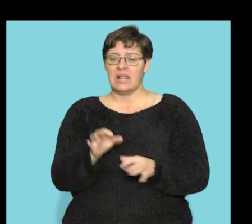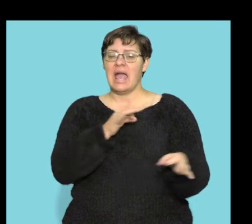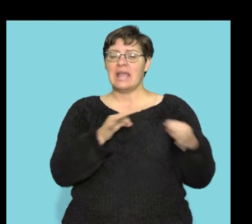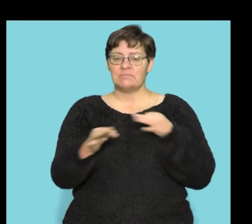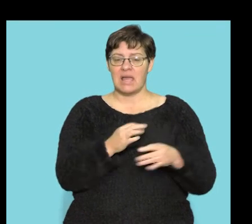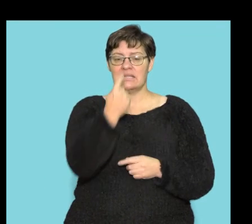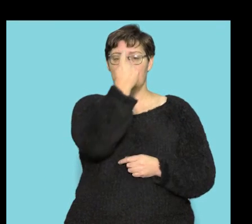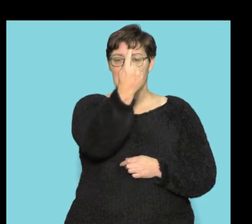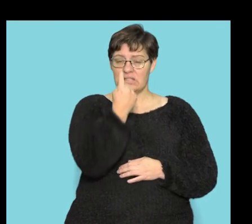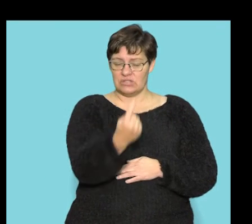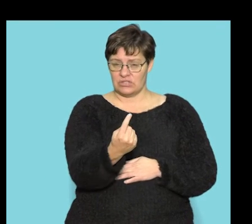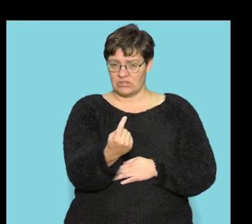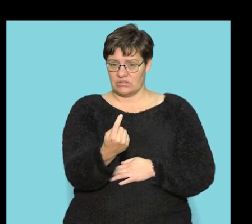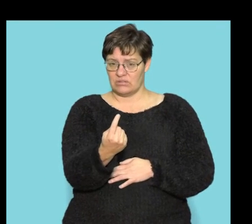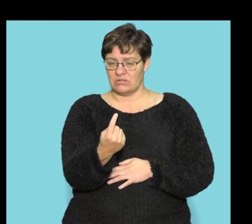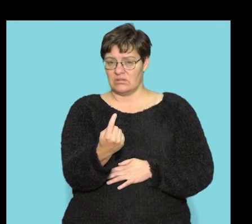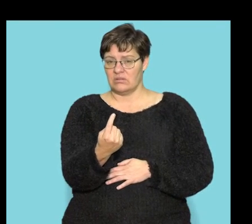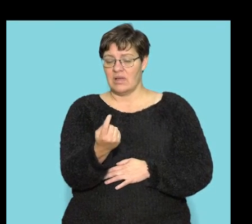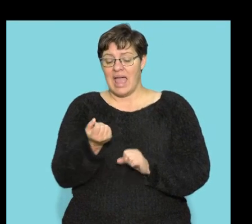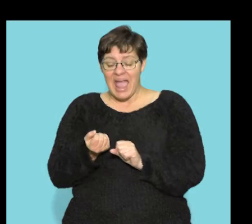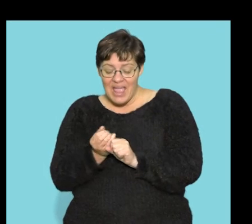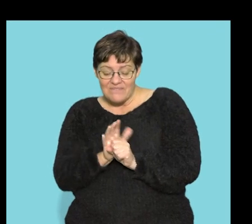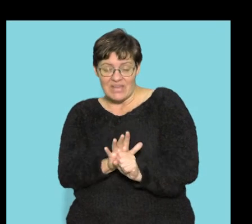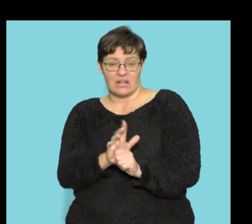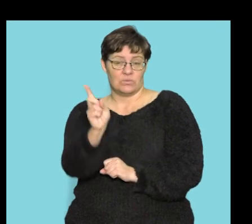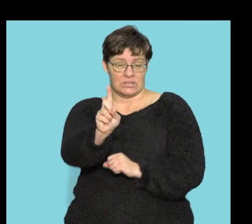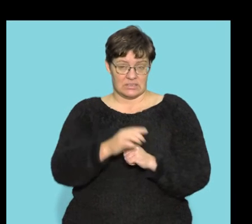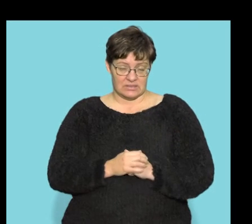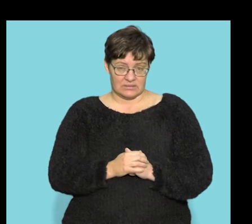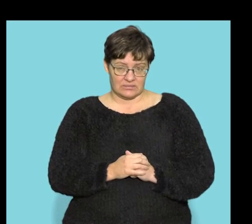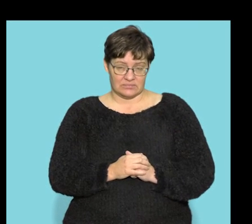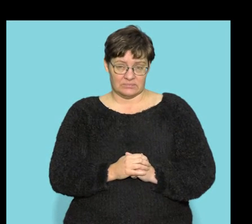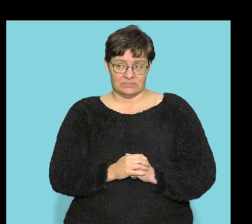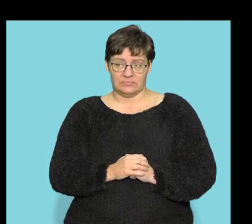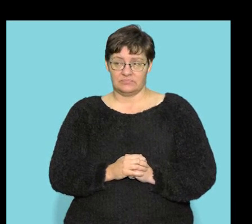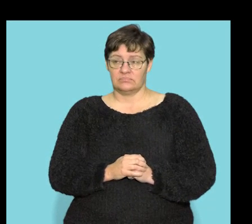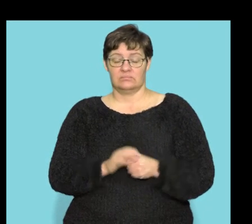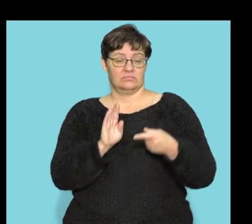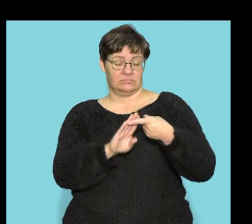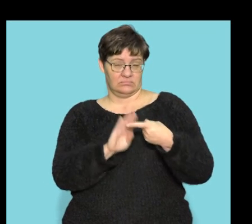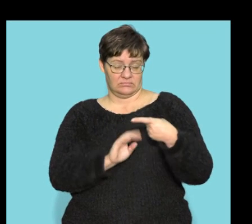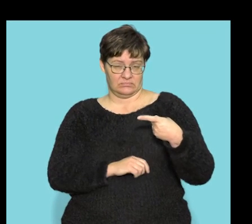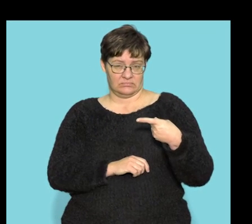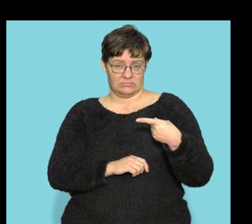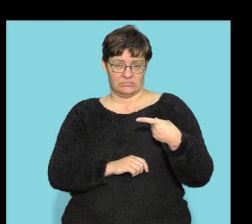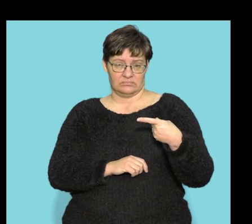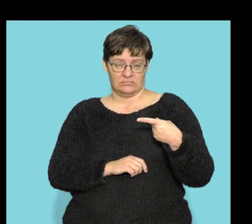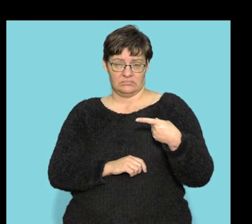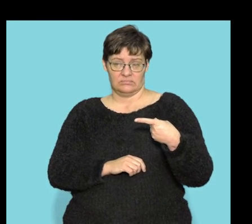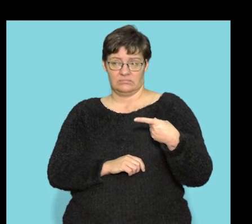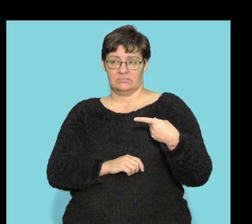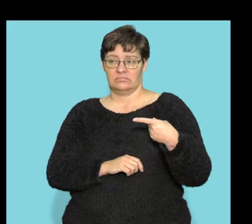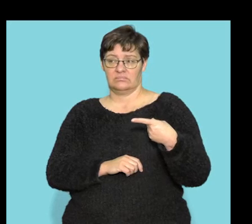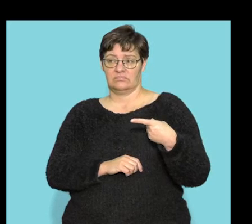each case what the effect will be. So, firstly, if you're looking at this one here,